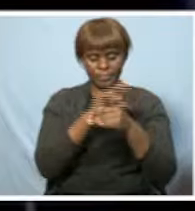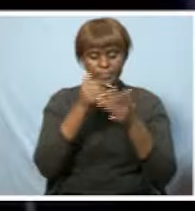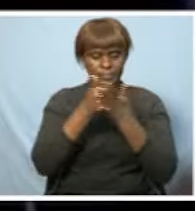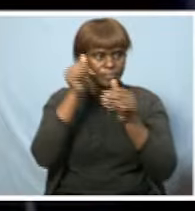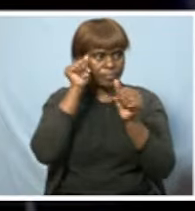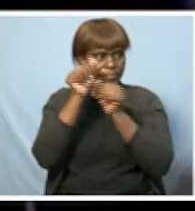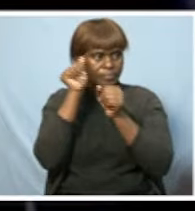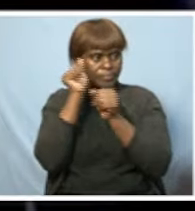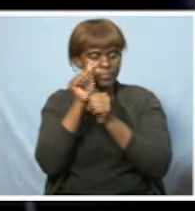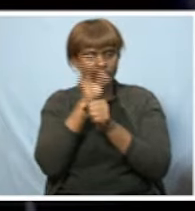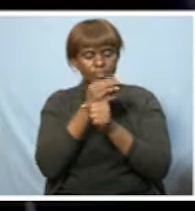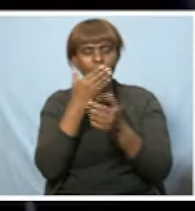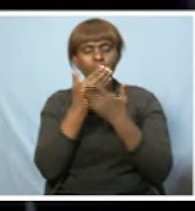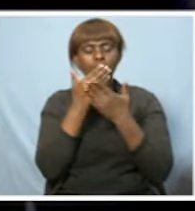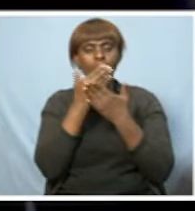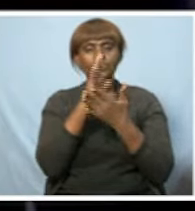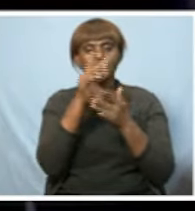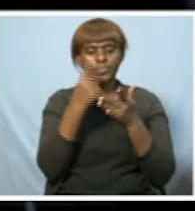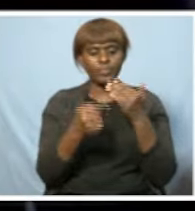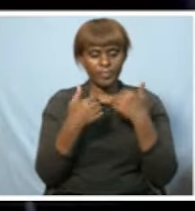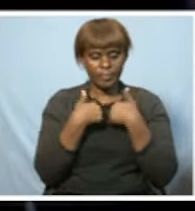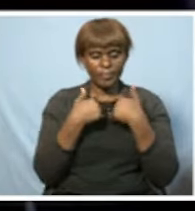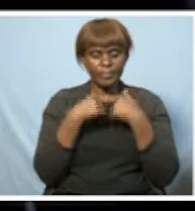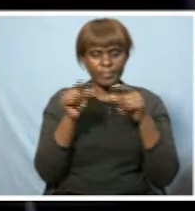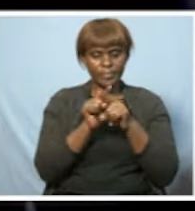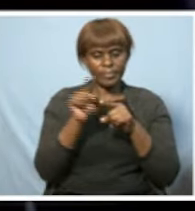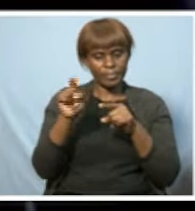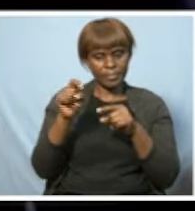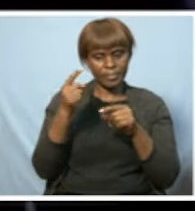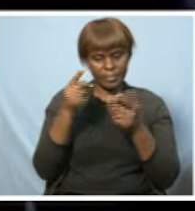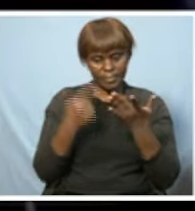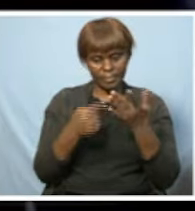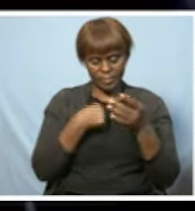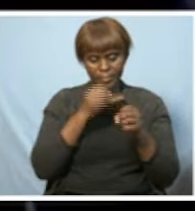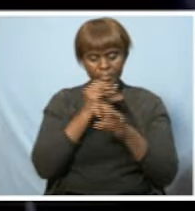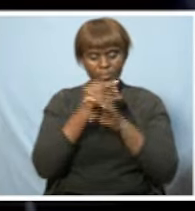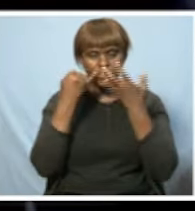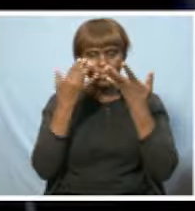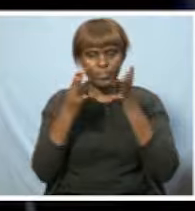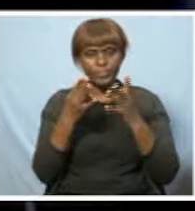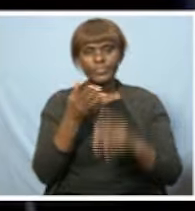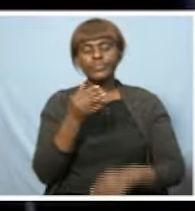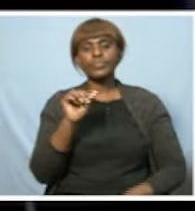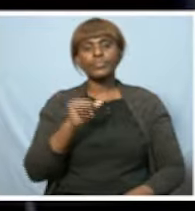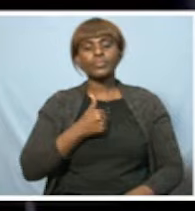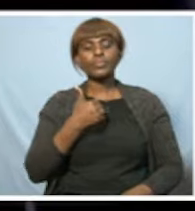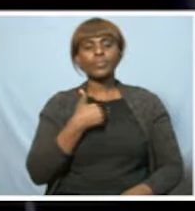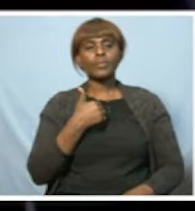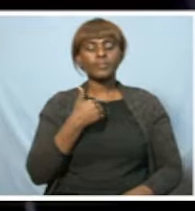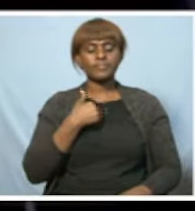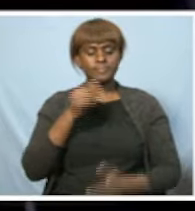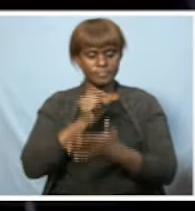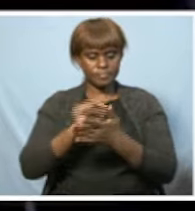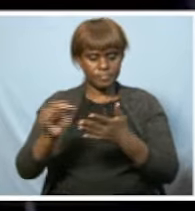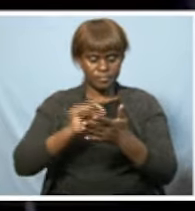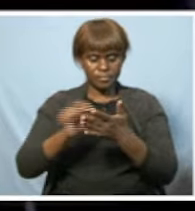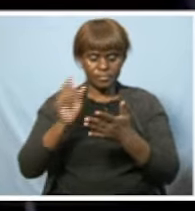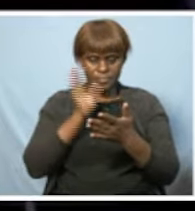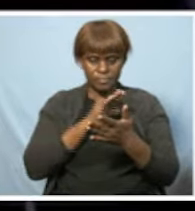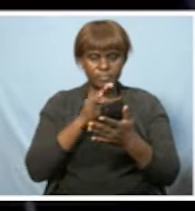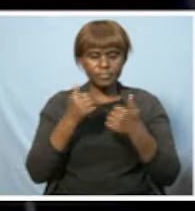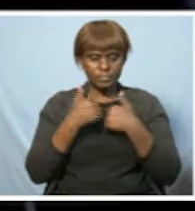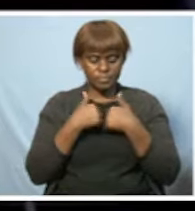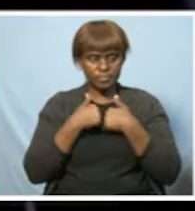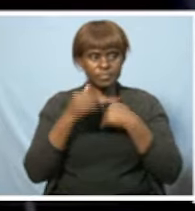should be the ideal, what has been done so far, as I earlier already stated, is that we have written to, we have had